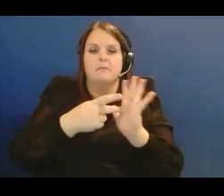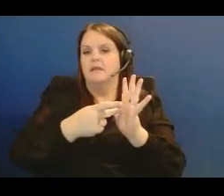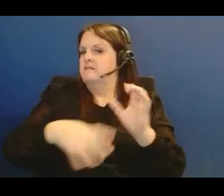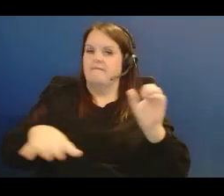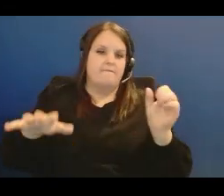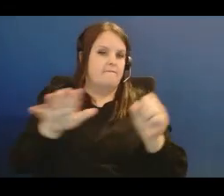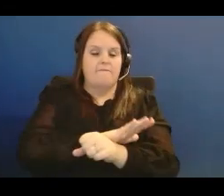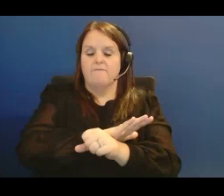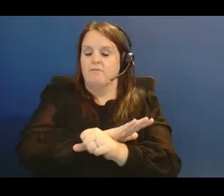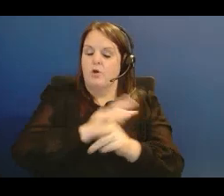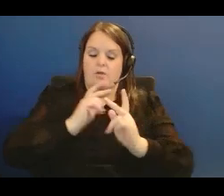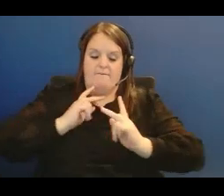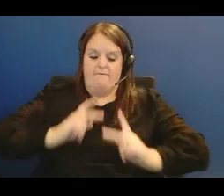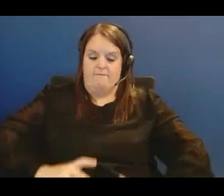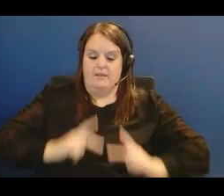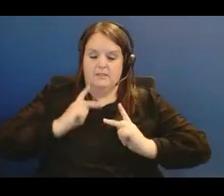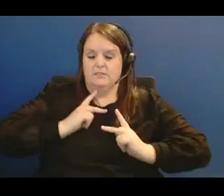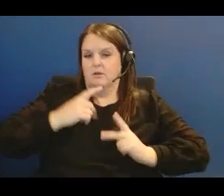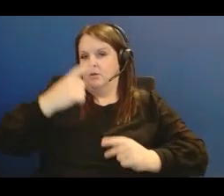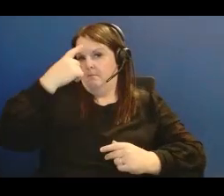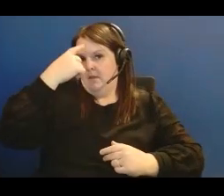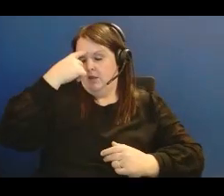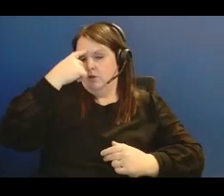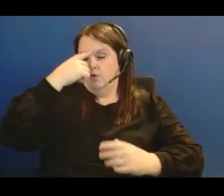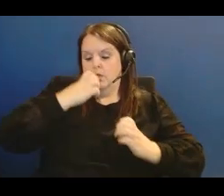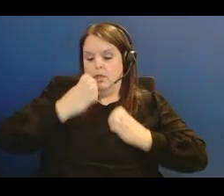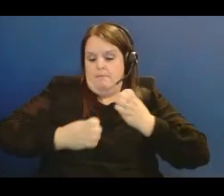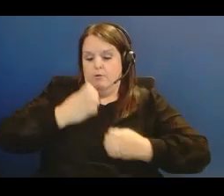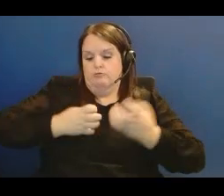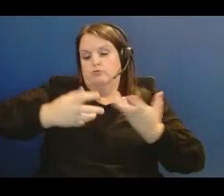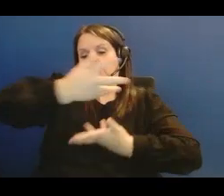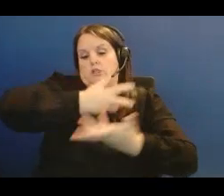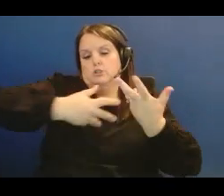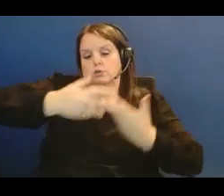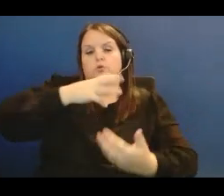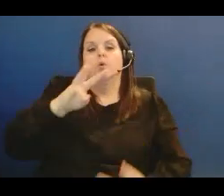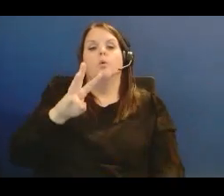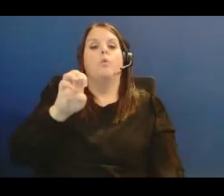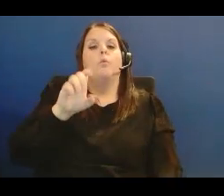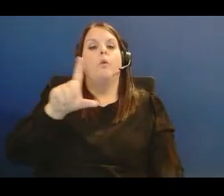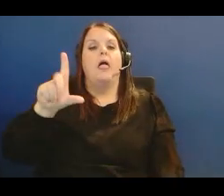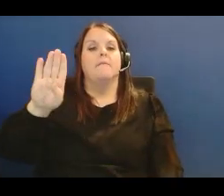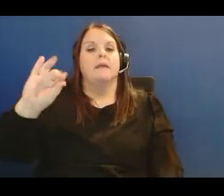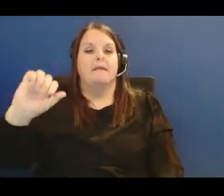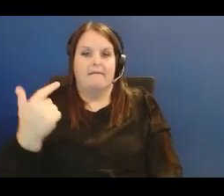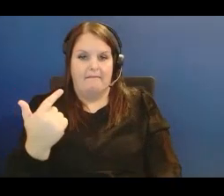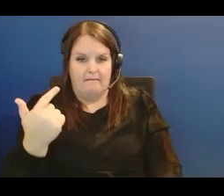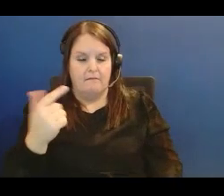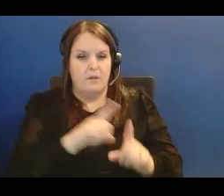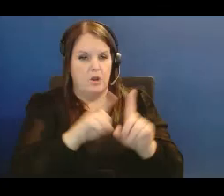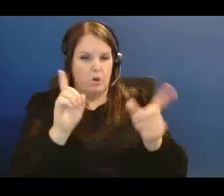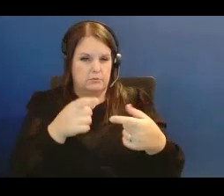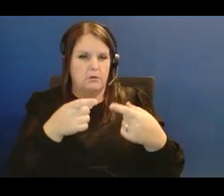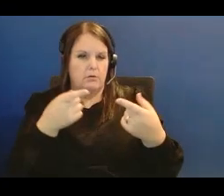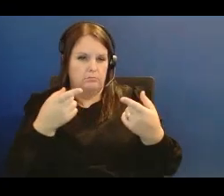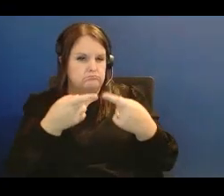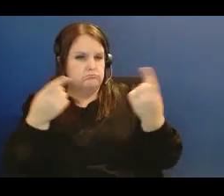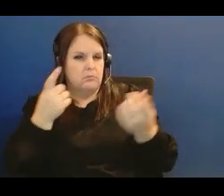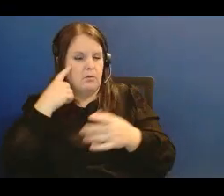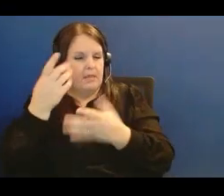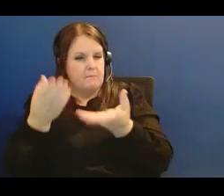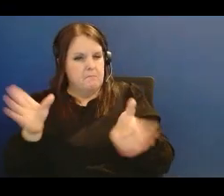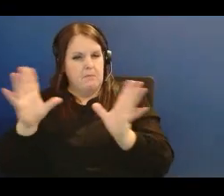mental, emotional, and social well-being, as well, and counter to that, not counter, but adjacent to that, we're thinking of public